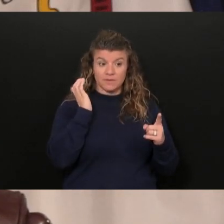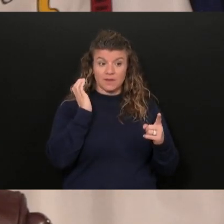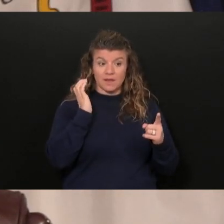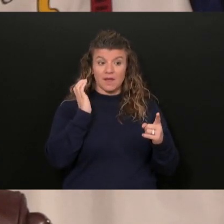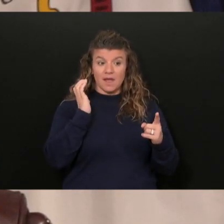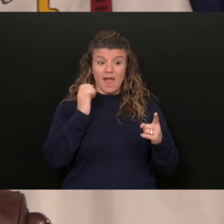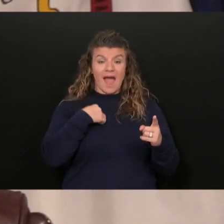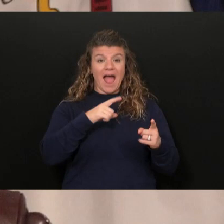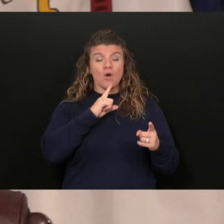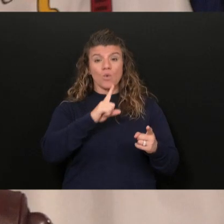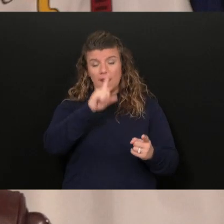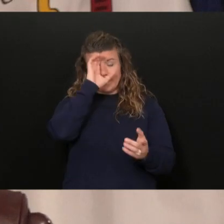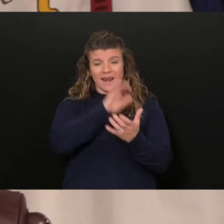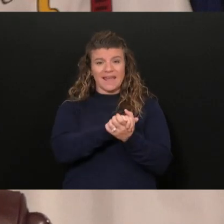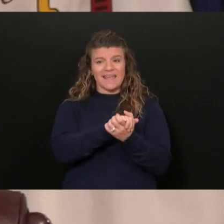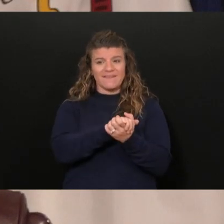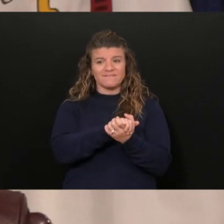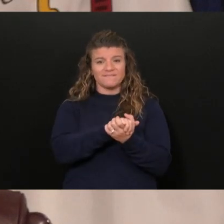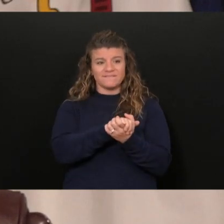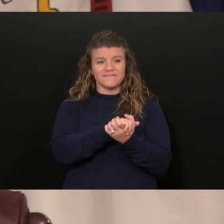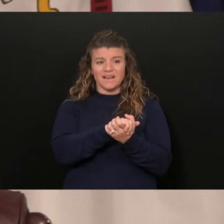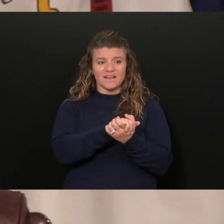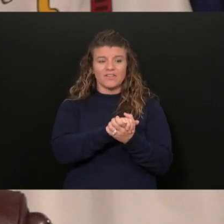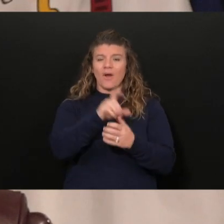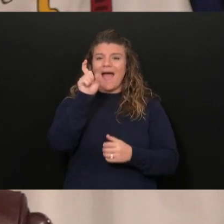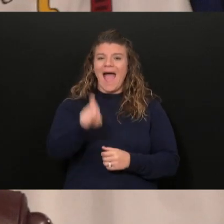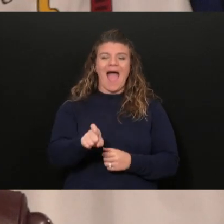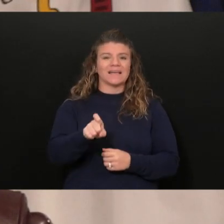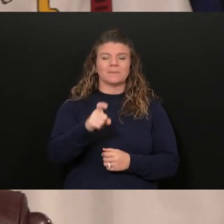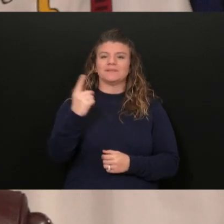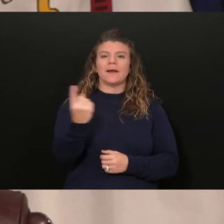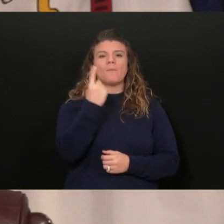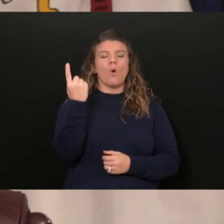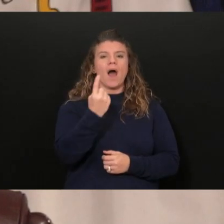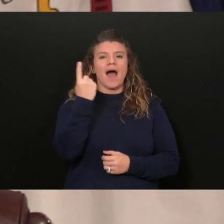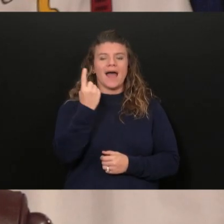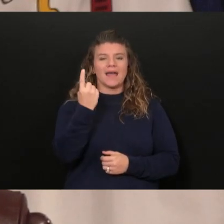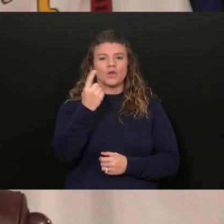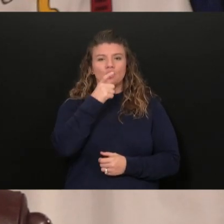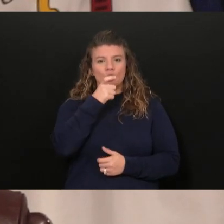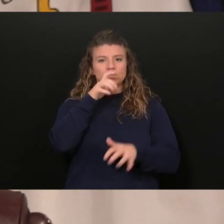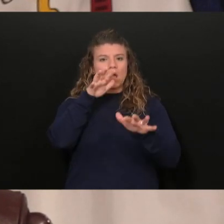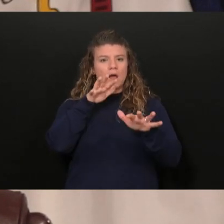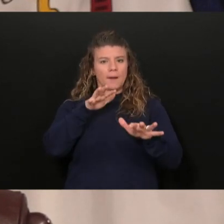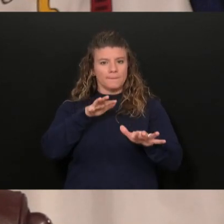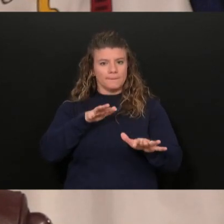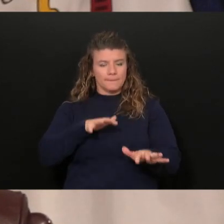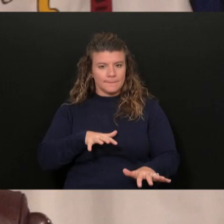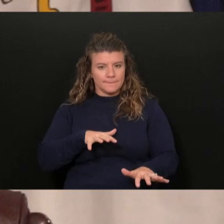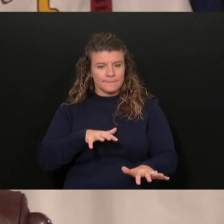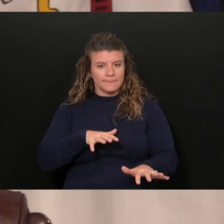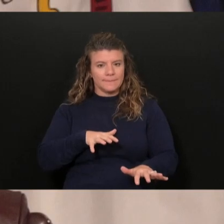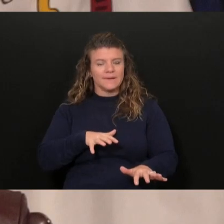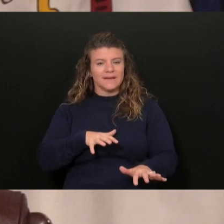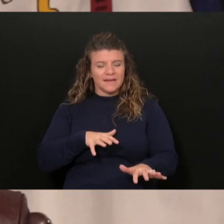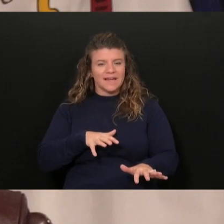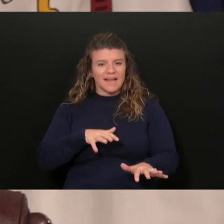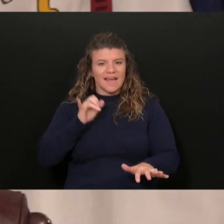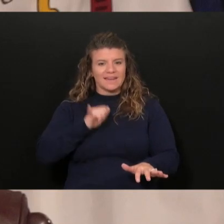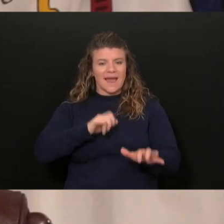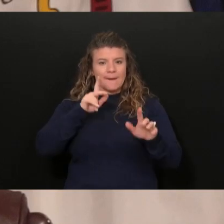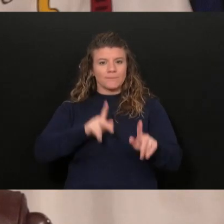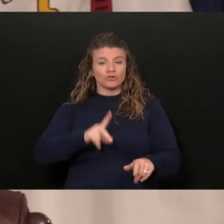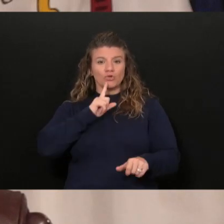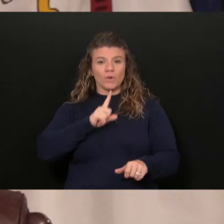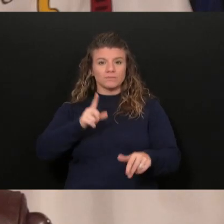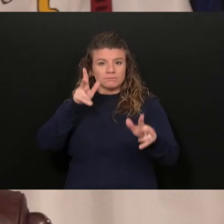you know, I believe there's got to be somebody that is a calm head that really, really grasps